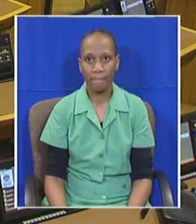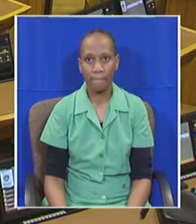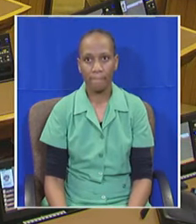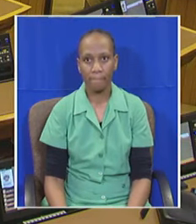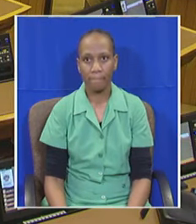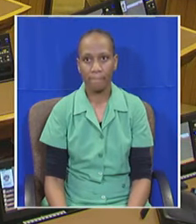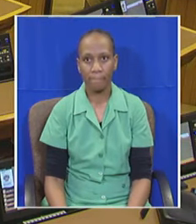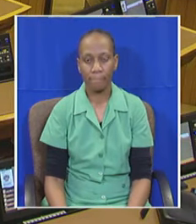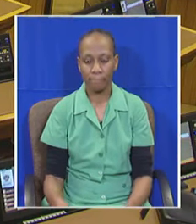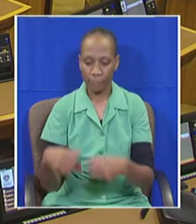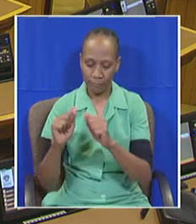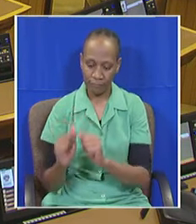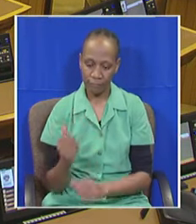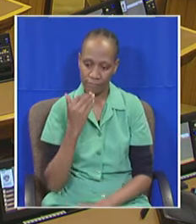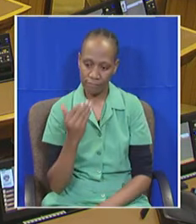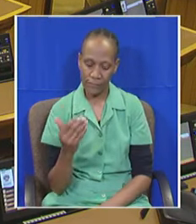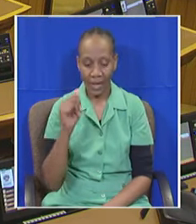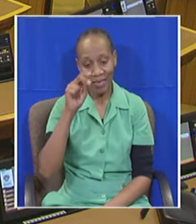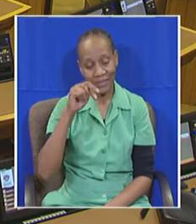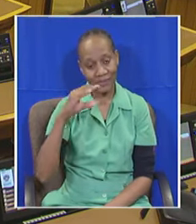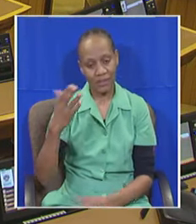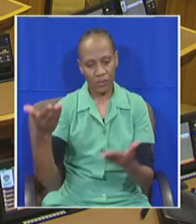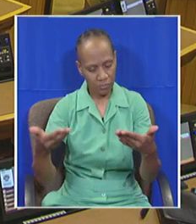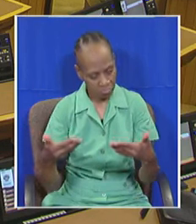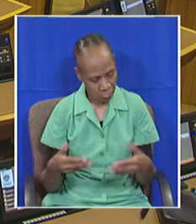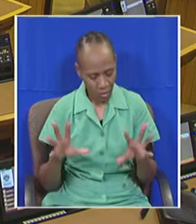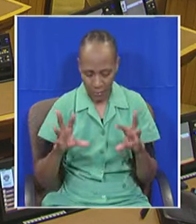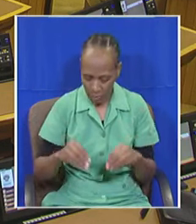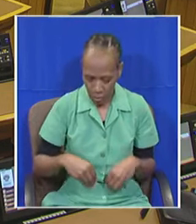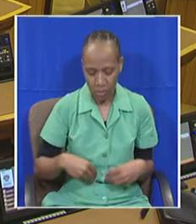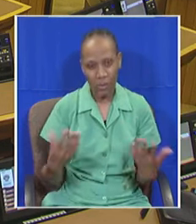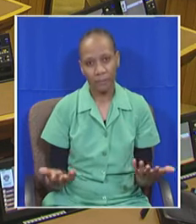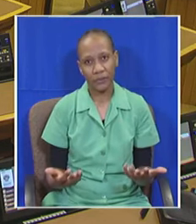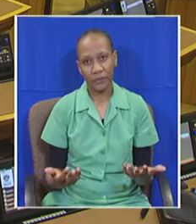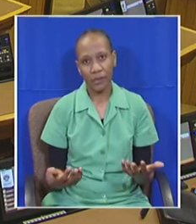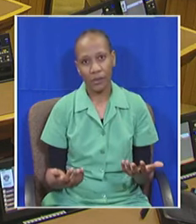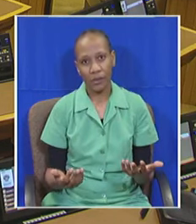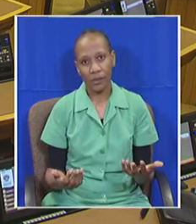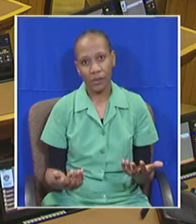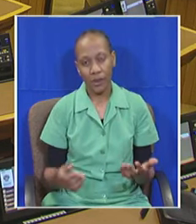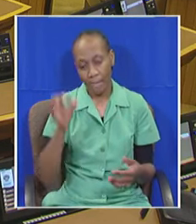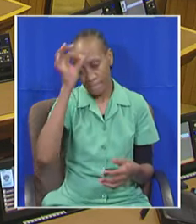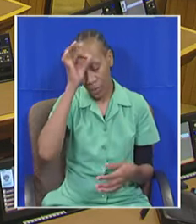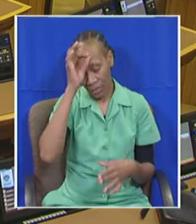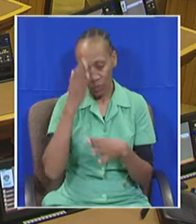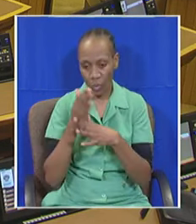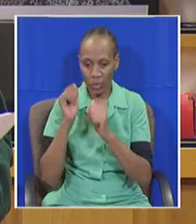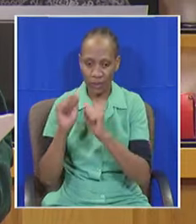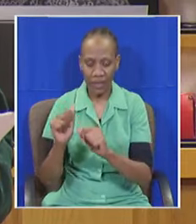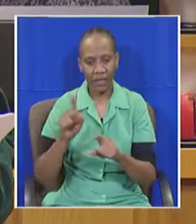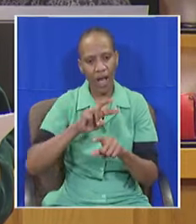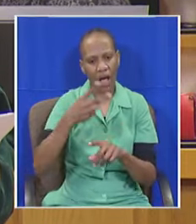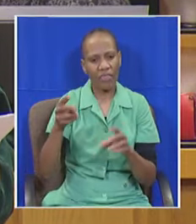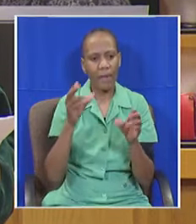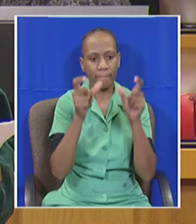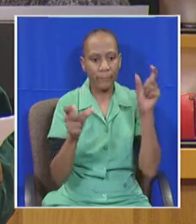Thank you, House Chair. The ANC welcomes the milestone achievement by the police and other role players in